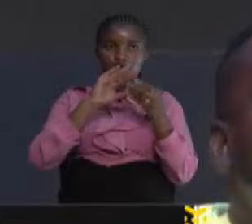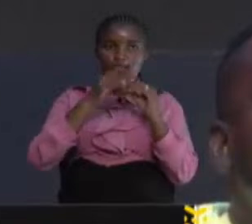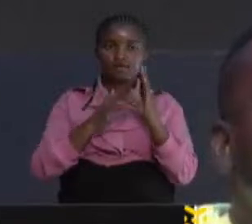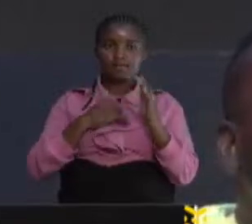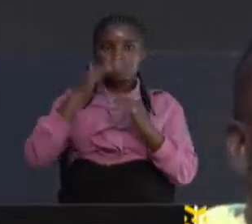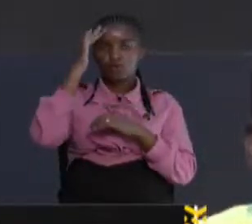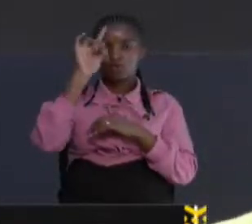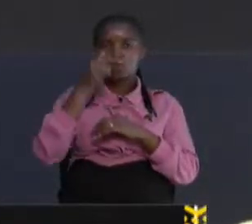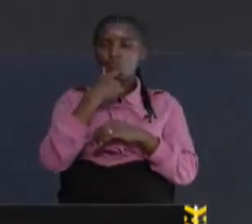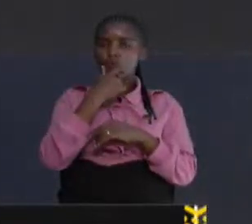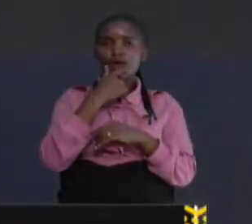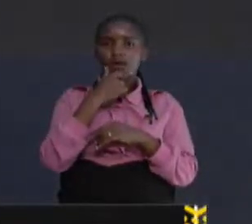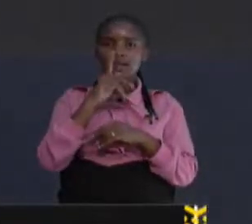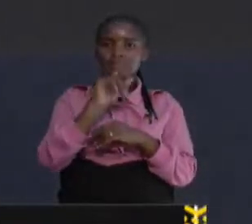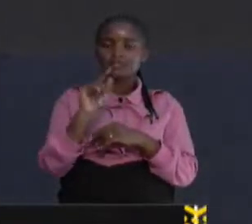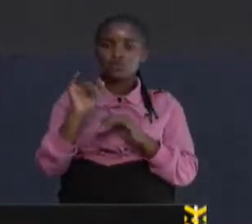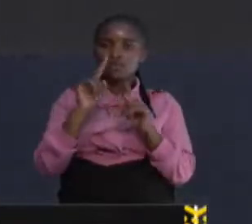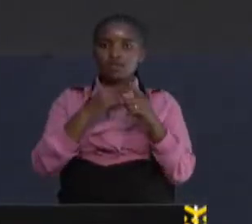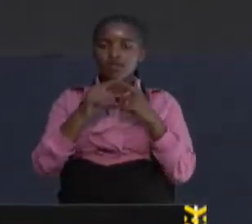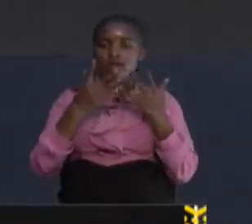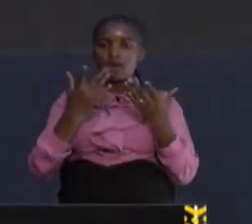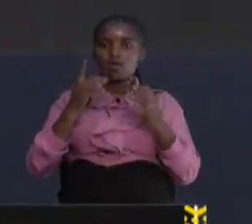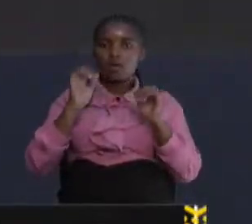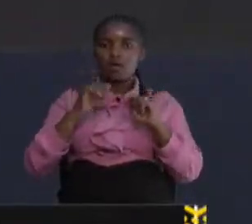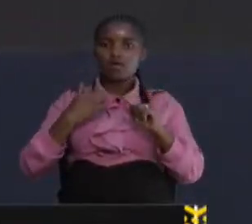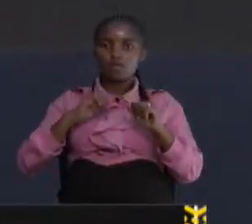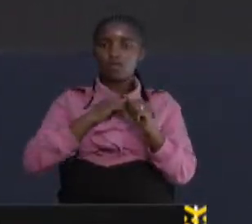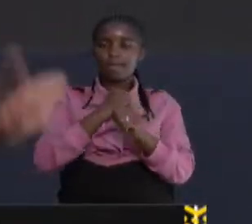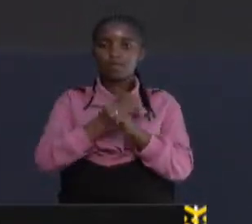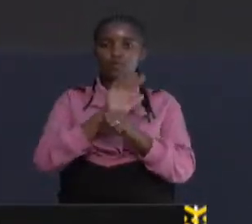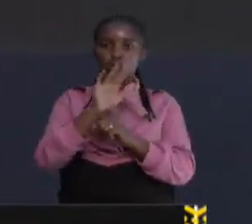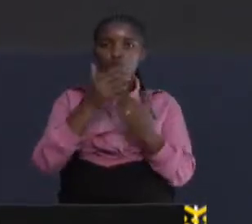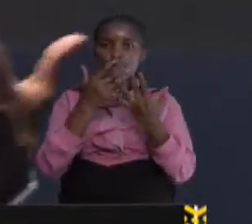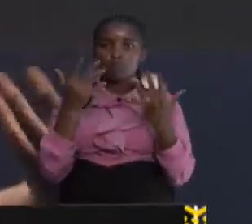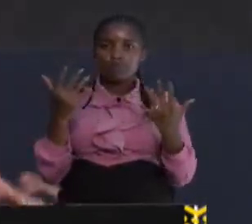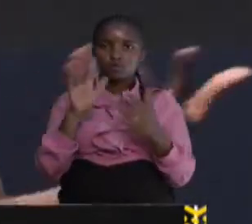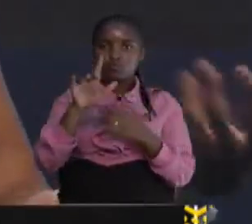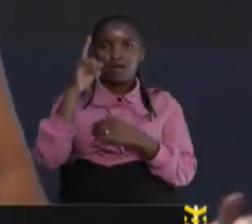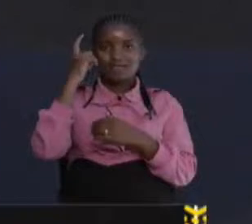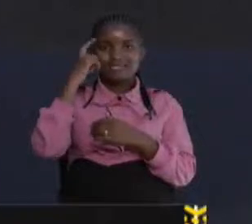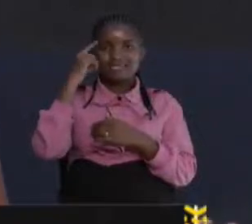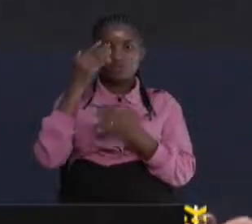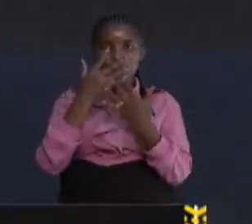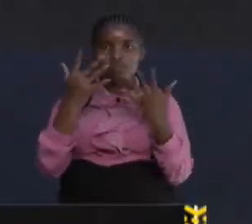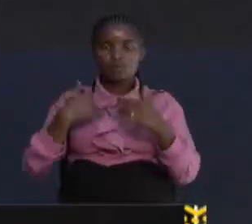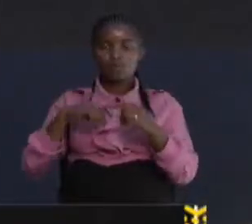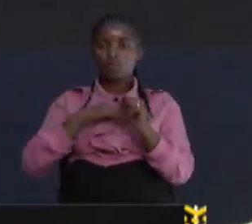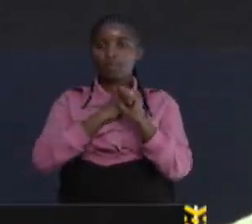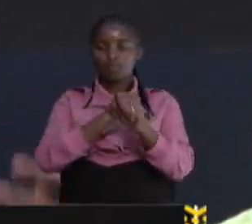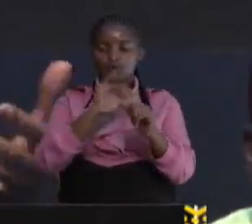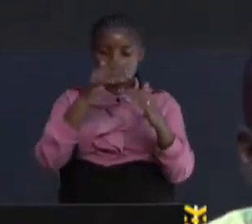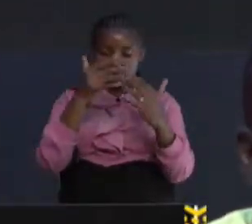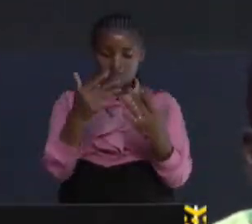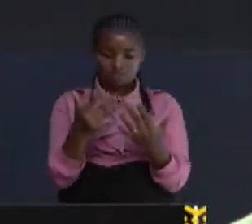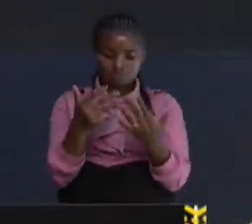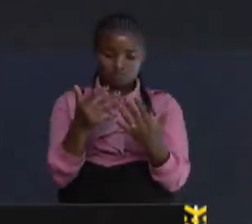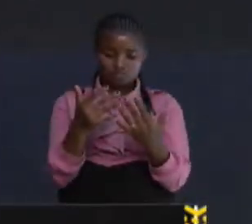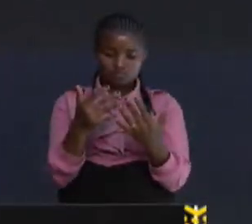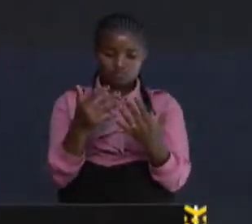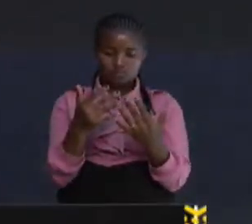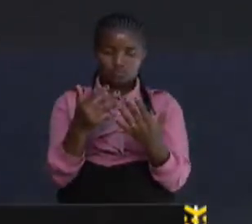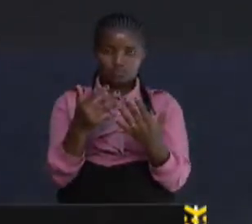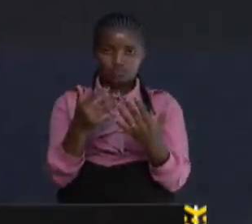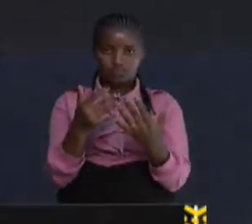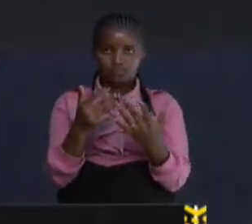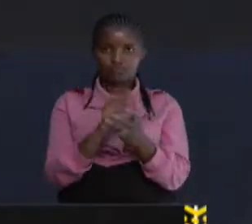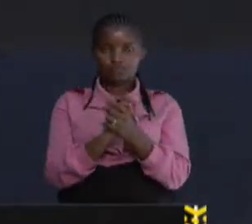as TikTok, then how do we protect your property, your intellectual property, right? So you're creating